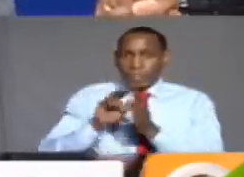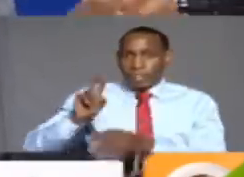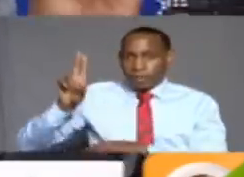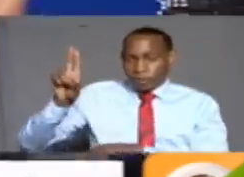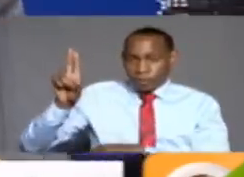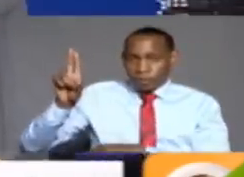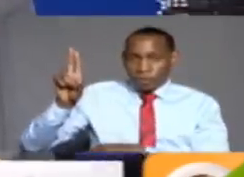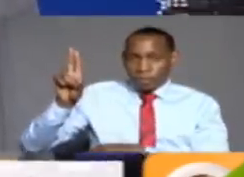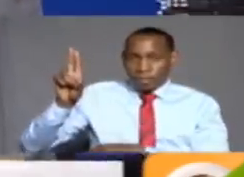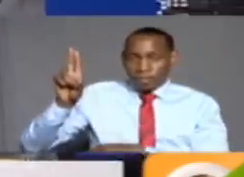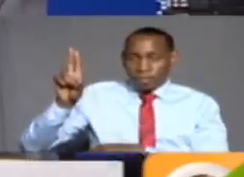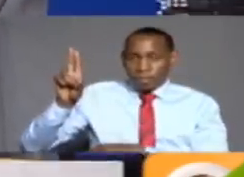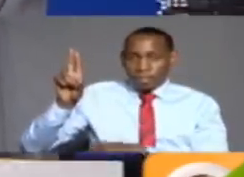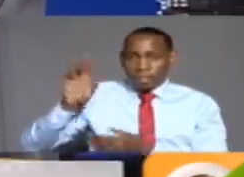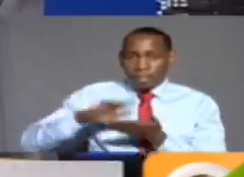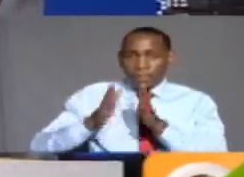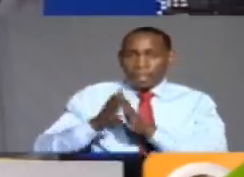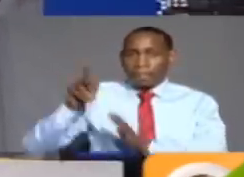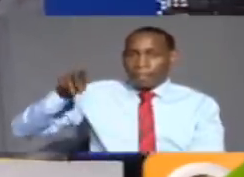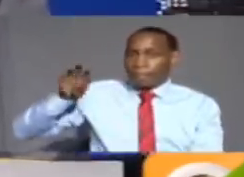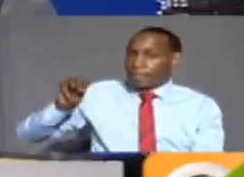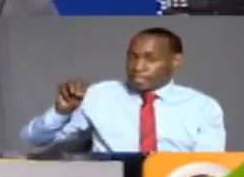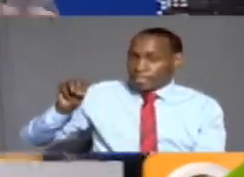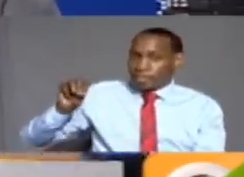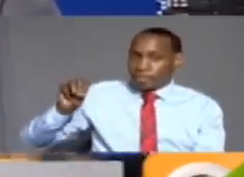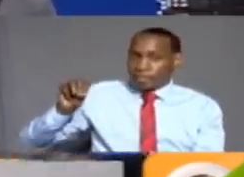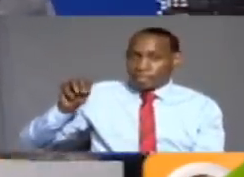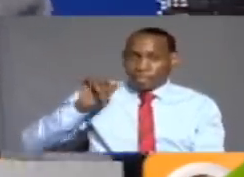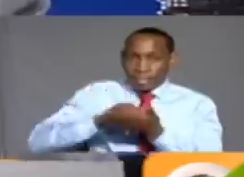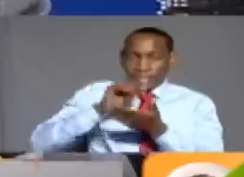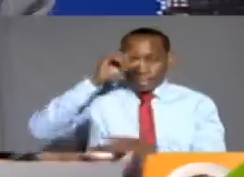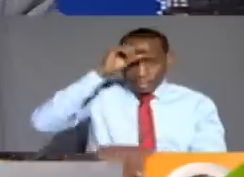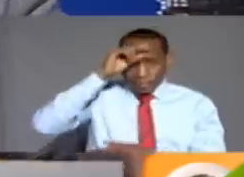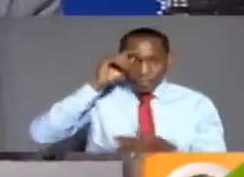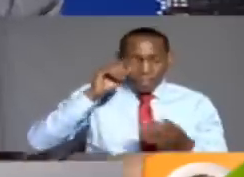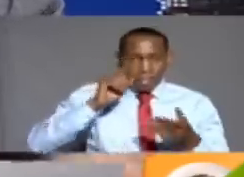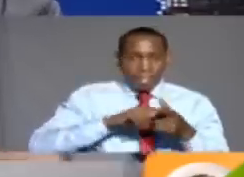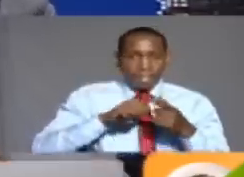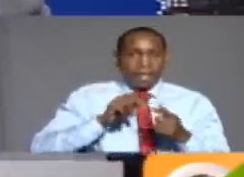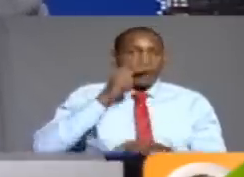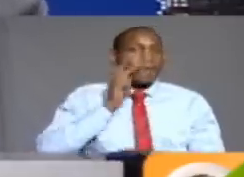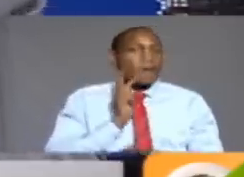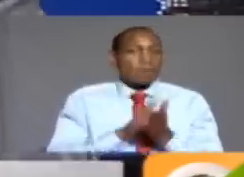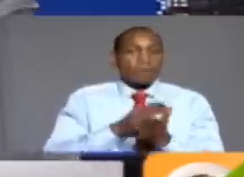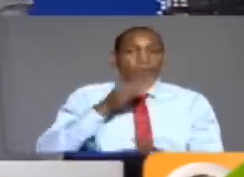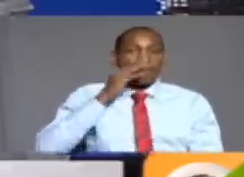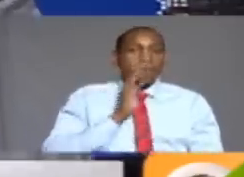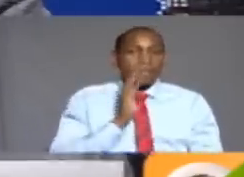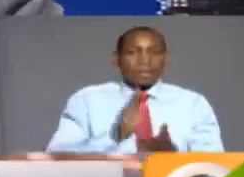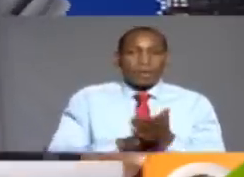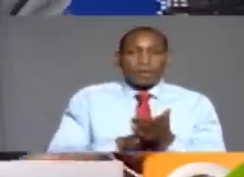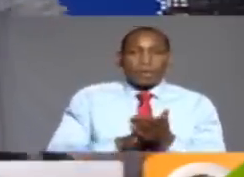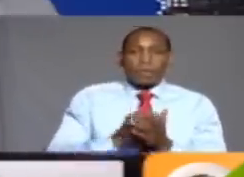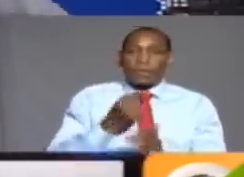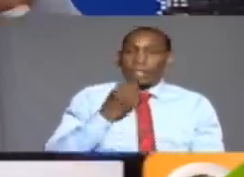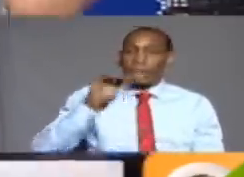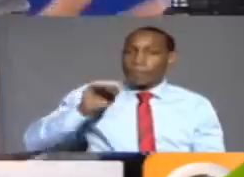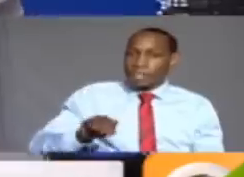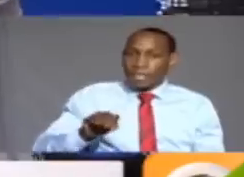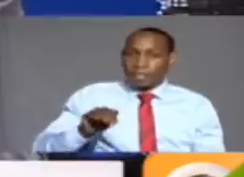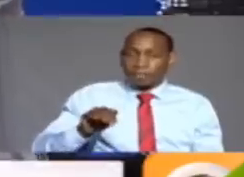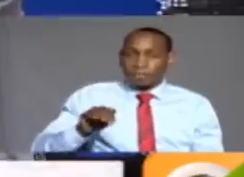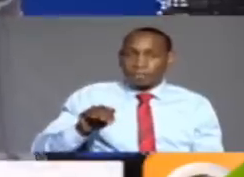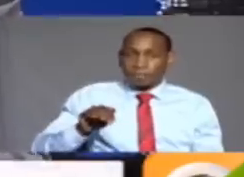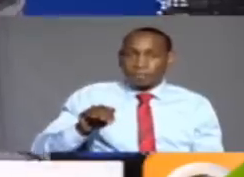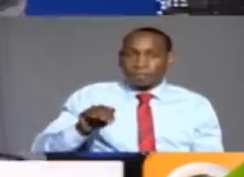will be executive prime minister. Yeah, in that government, and then, you know, Kalonzo and Musalia and Gideon Moi. That's and, the you know